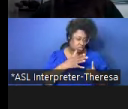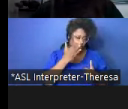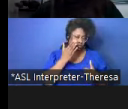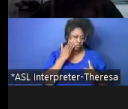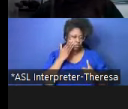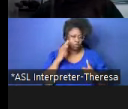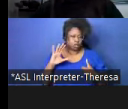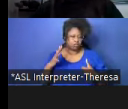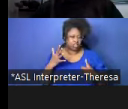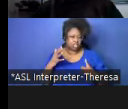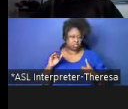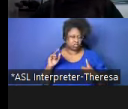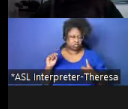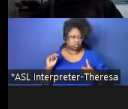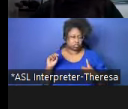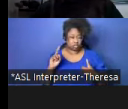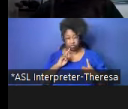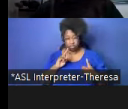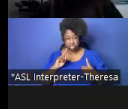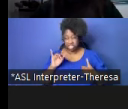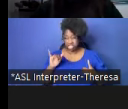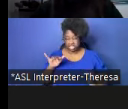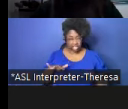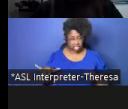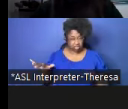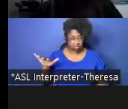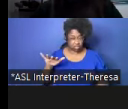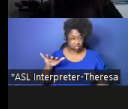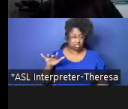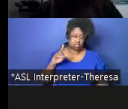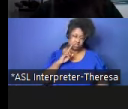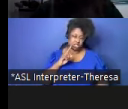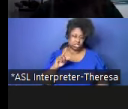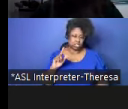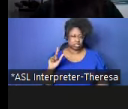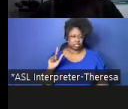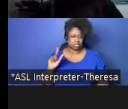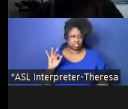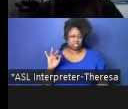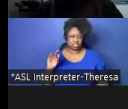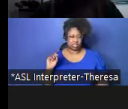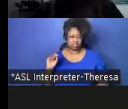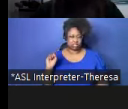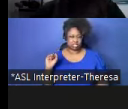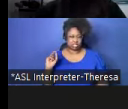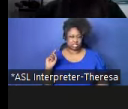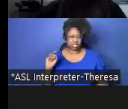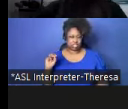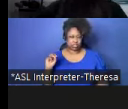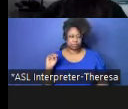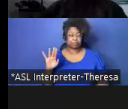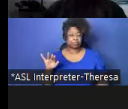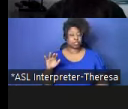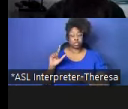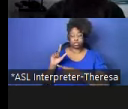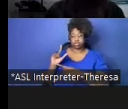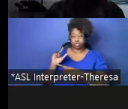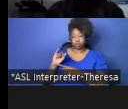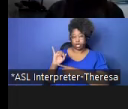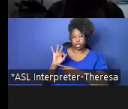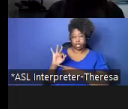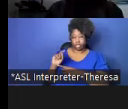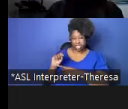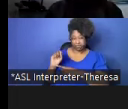No, it's really just a lift station. It's what it is. What that lift station does is it relieves. It